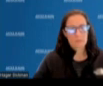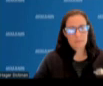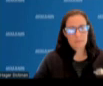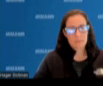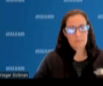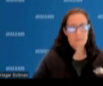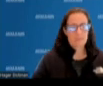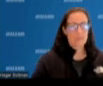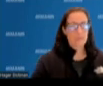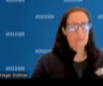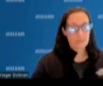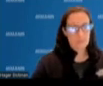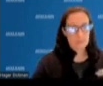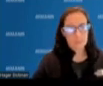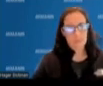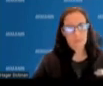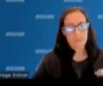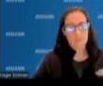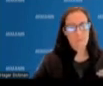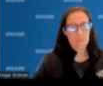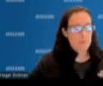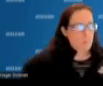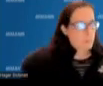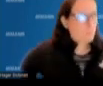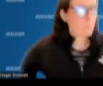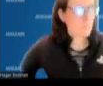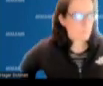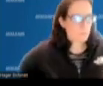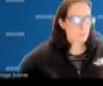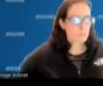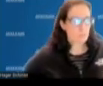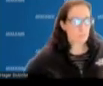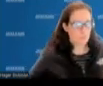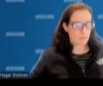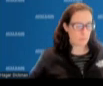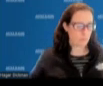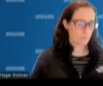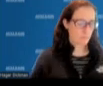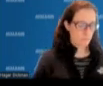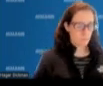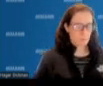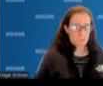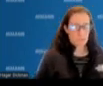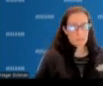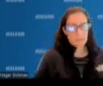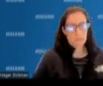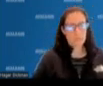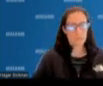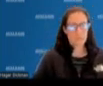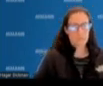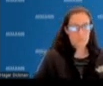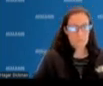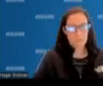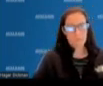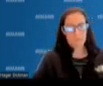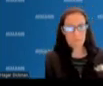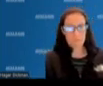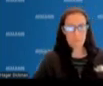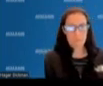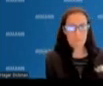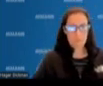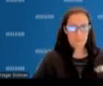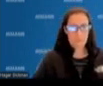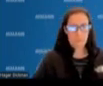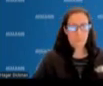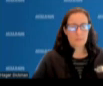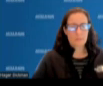I think that's a good message. What we've seen from testing is that the first message testing that other groups have done